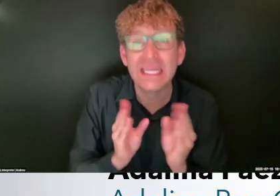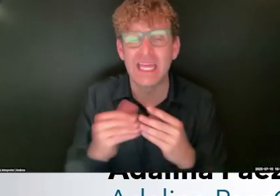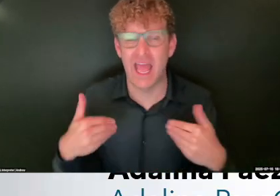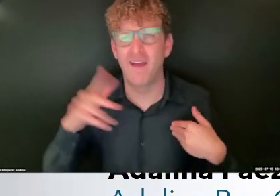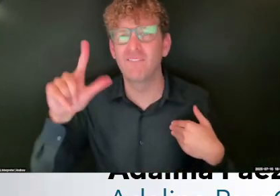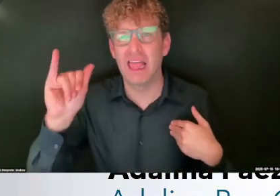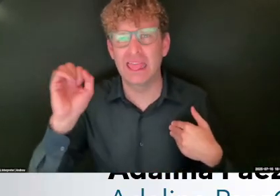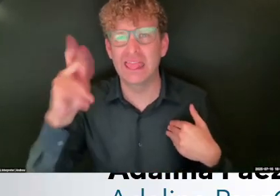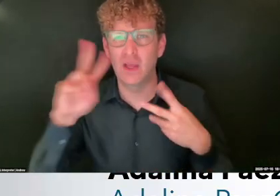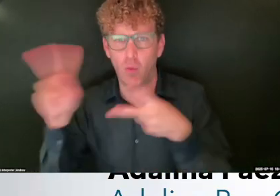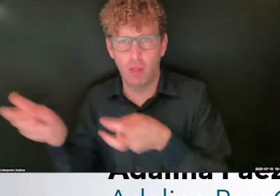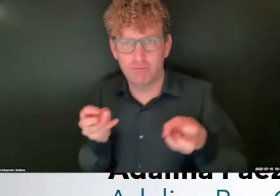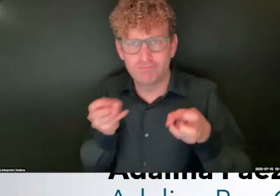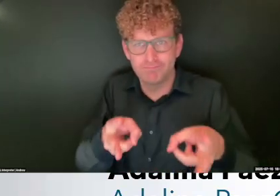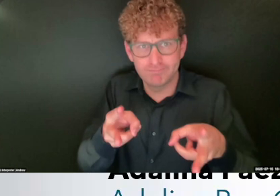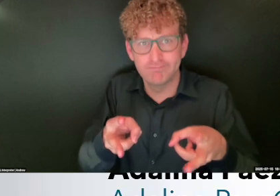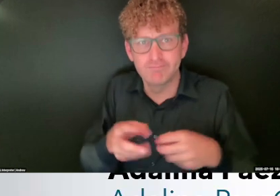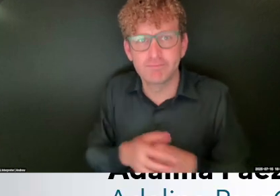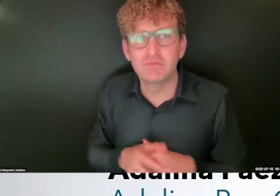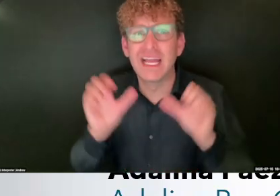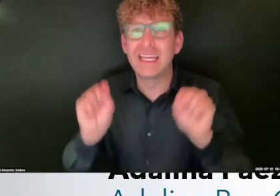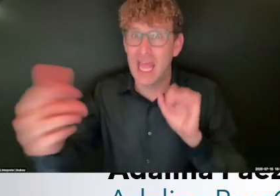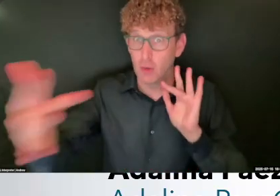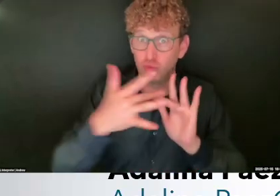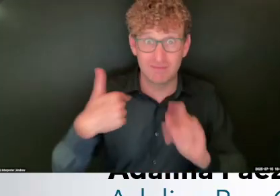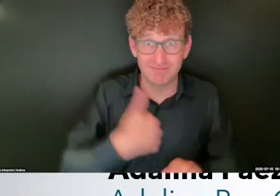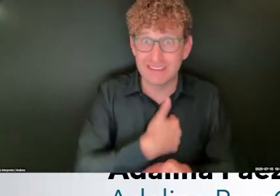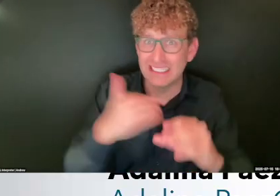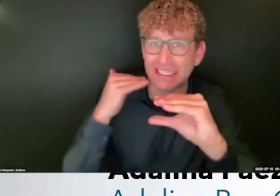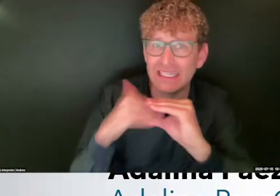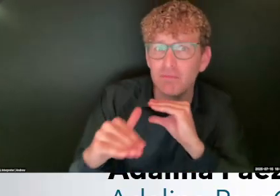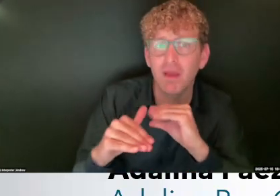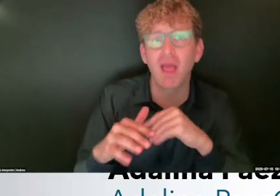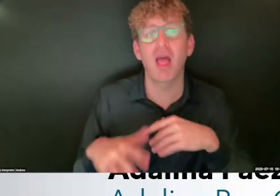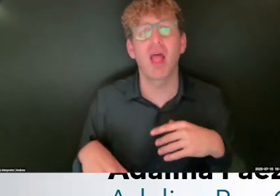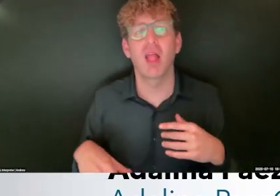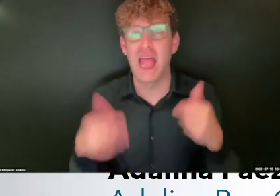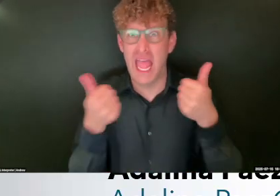can also reach out via email at any of the emails listed on the slide.